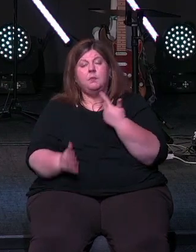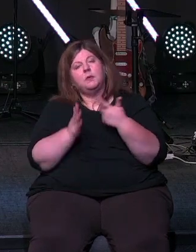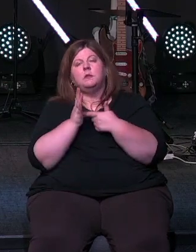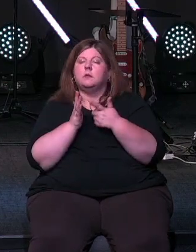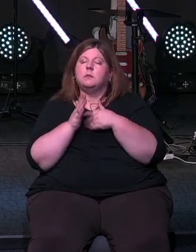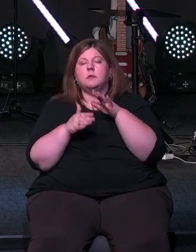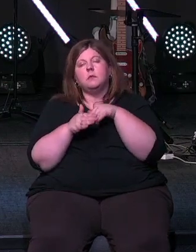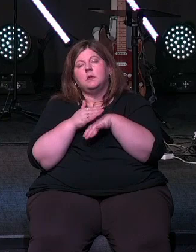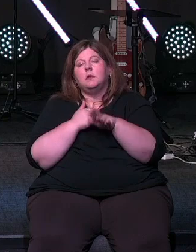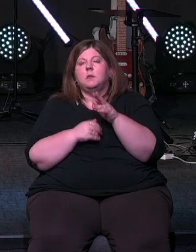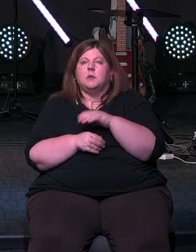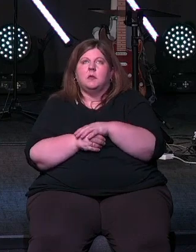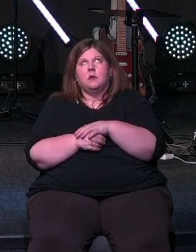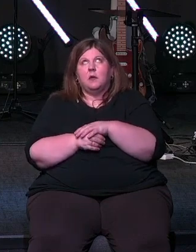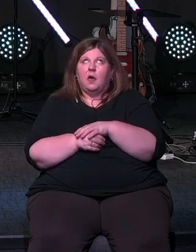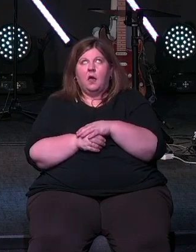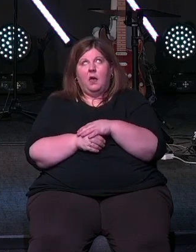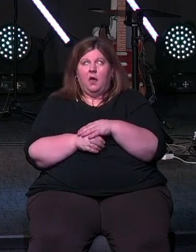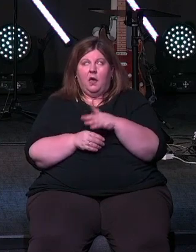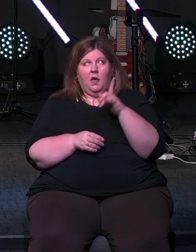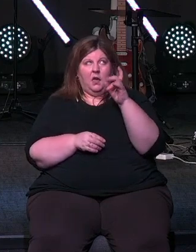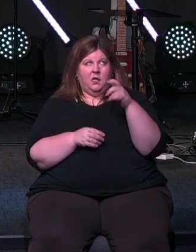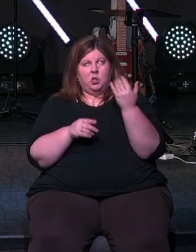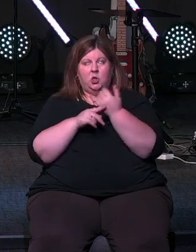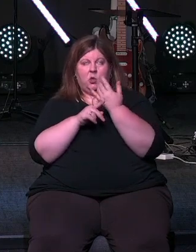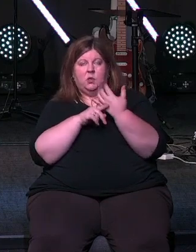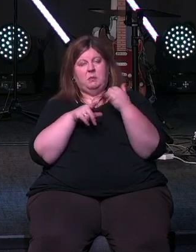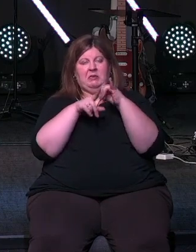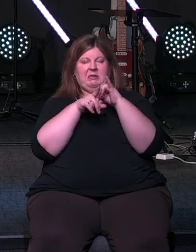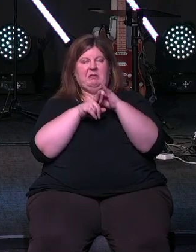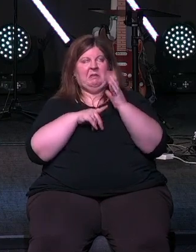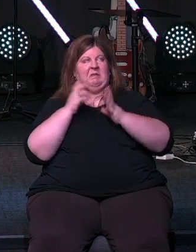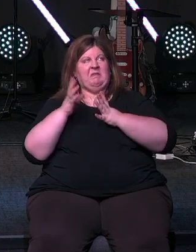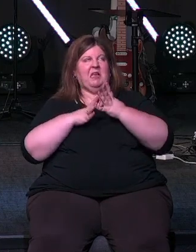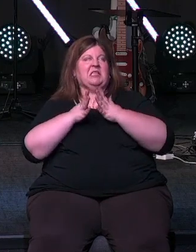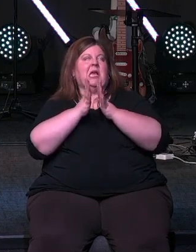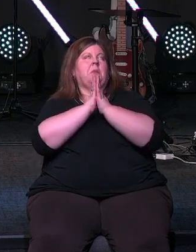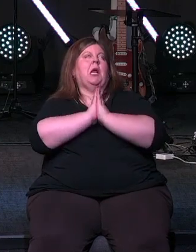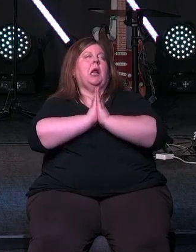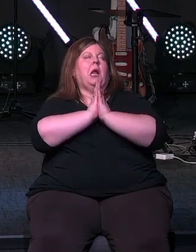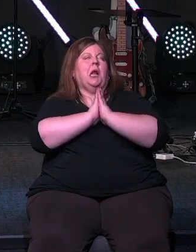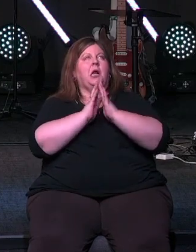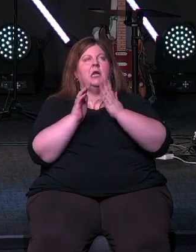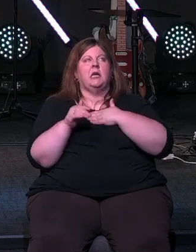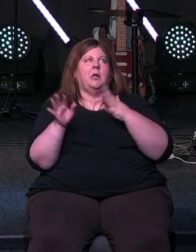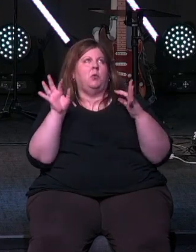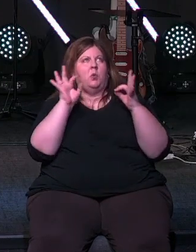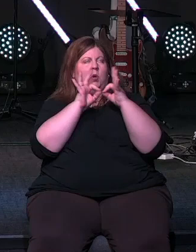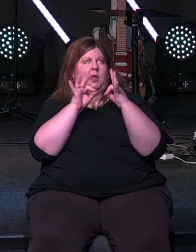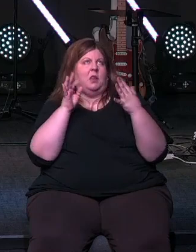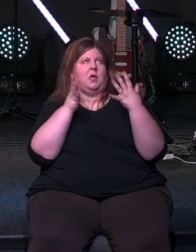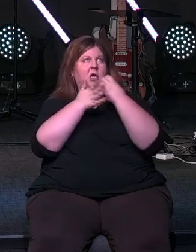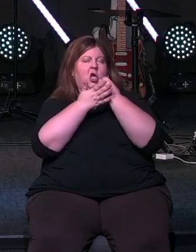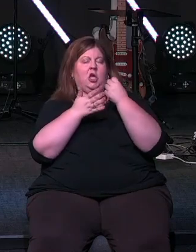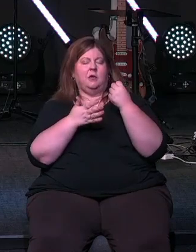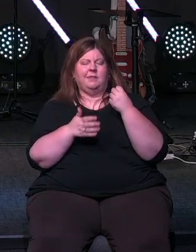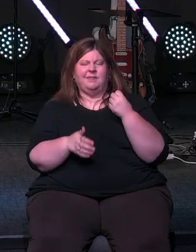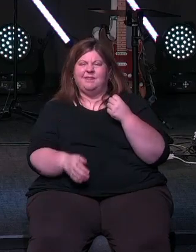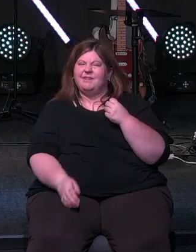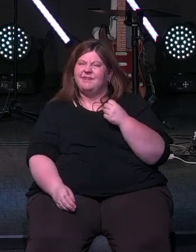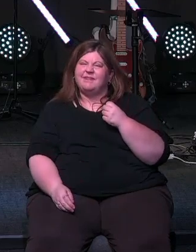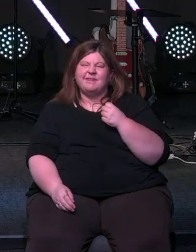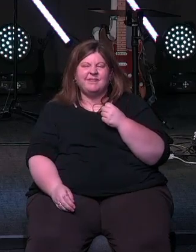come in and we go, I have to prove something to you, God. I want to use big words and I want to show you that I'm worthy and I want to earn something from you. It starts